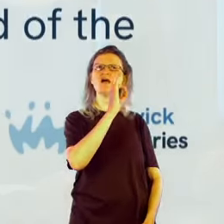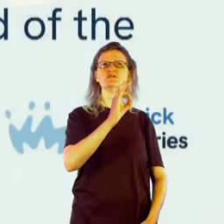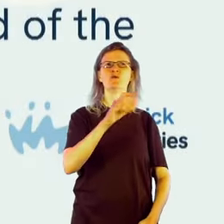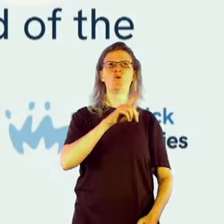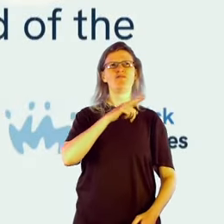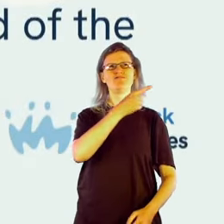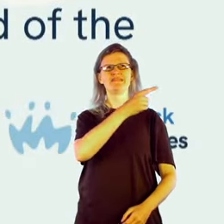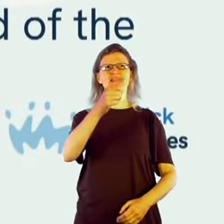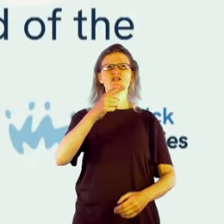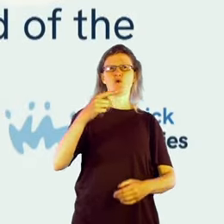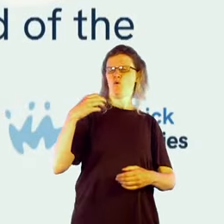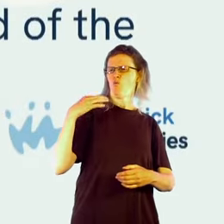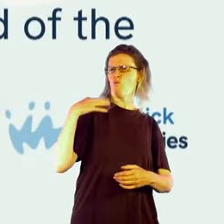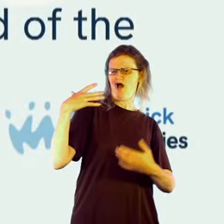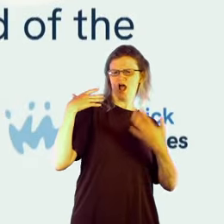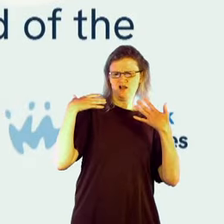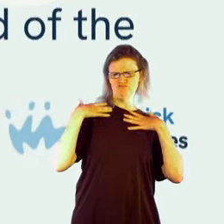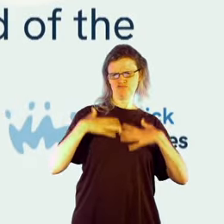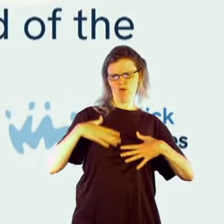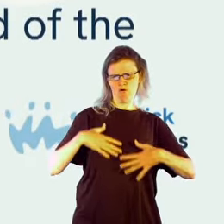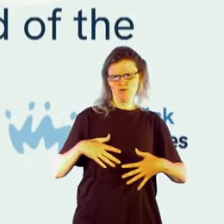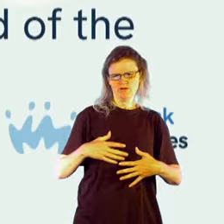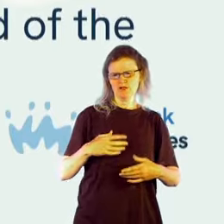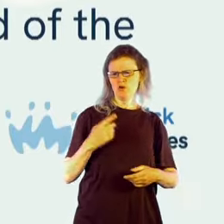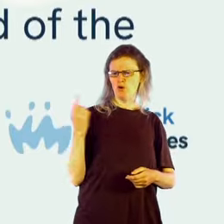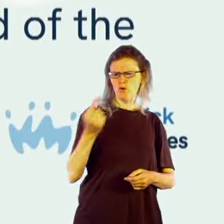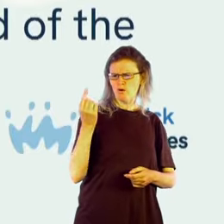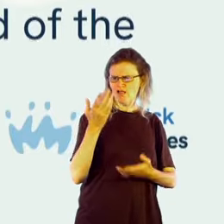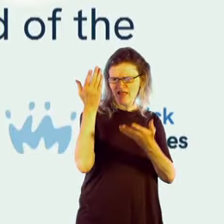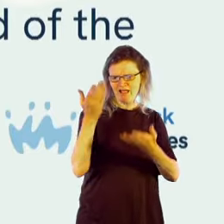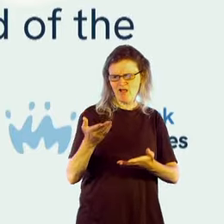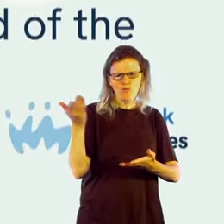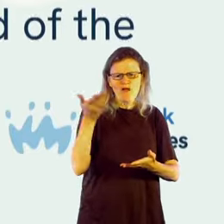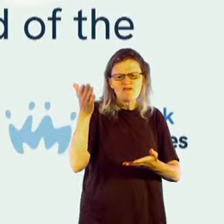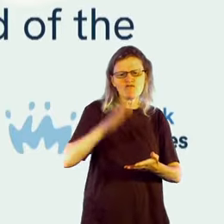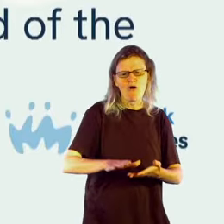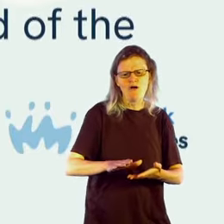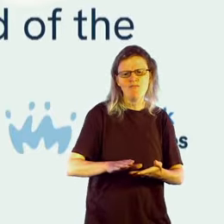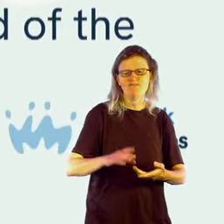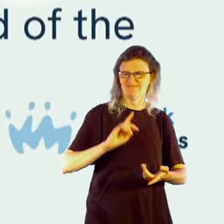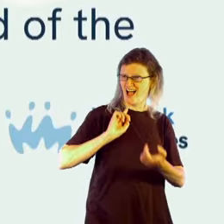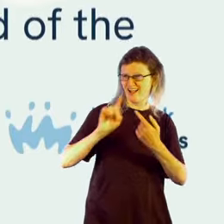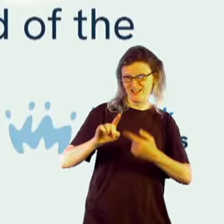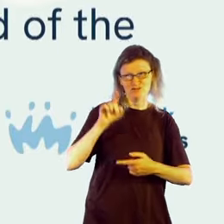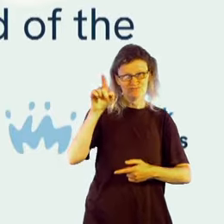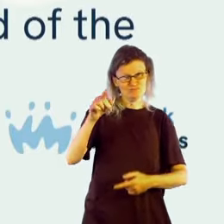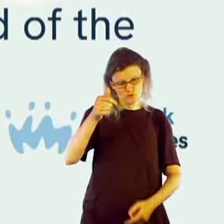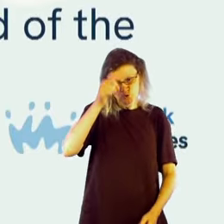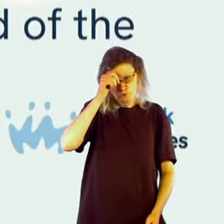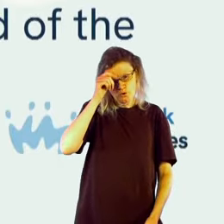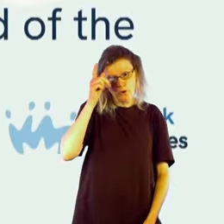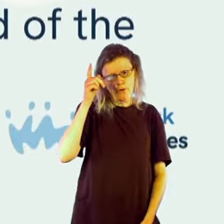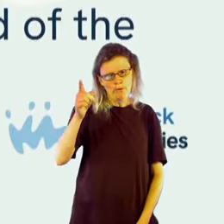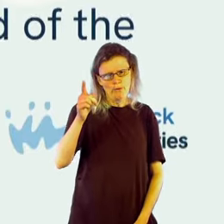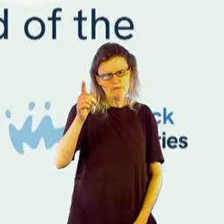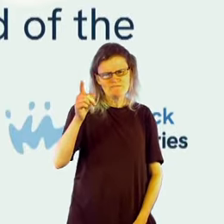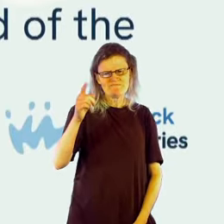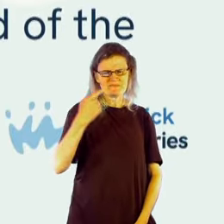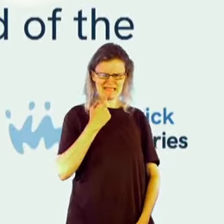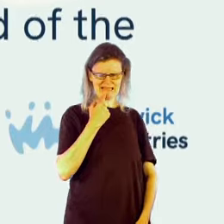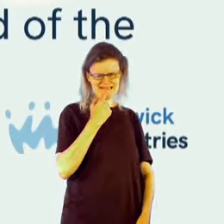white robes, who are they and where did they come from?" I answered, "Sir, you